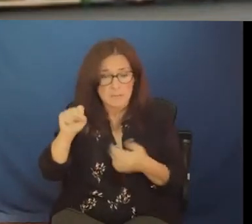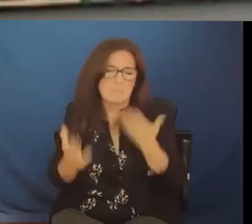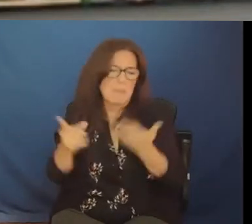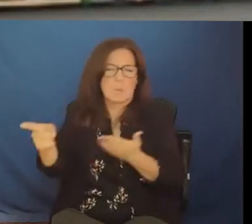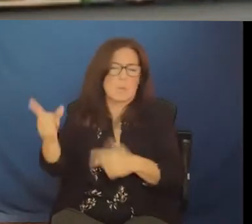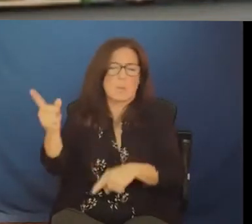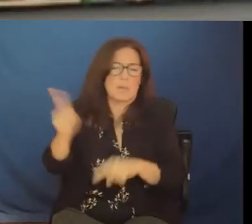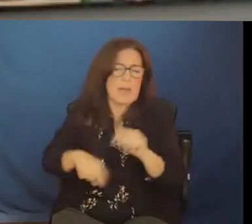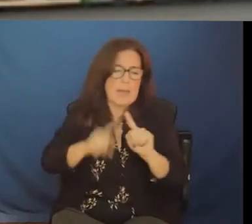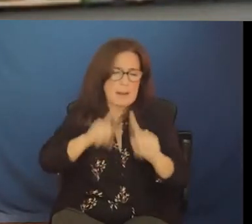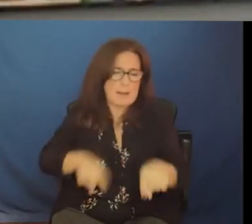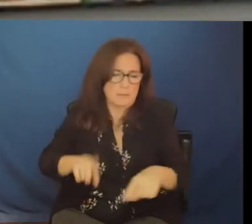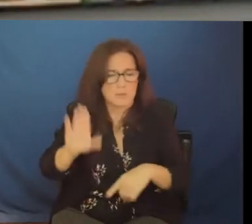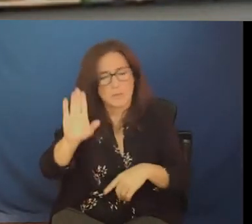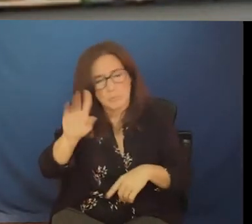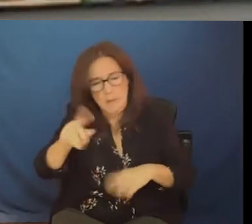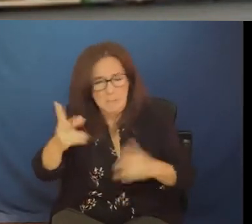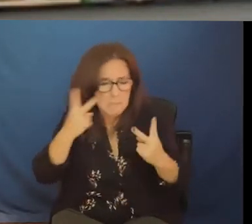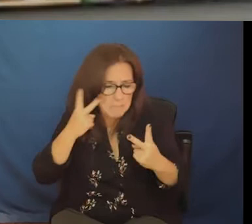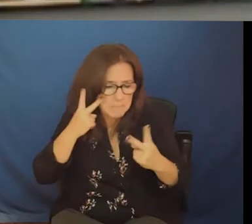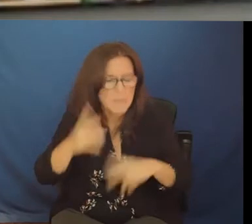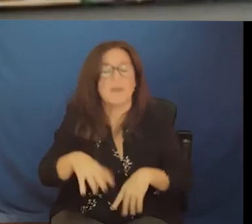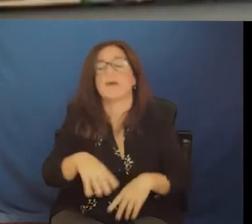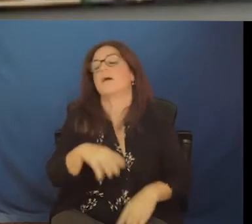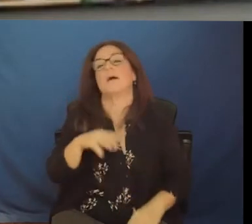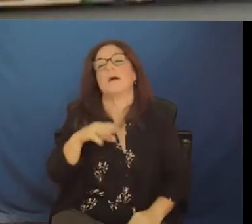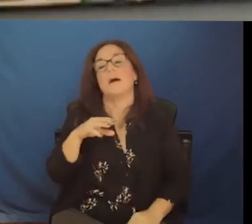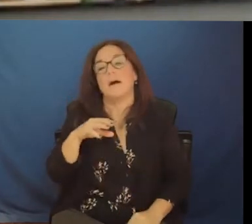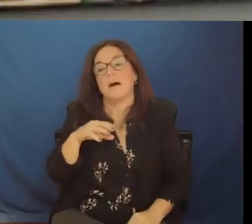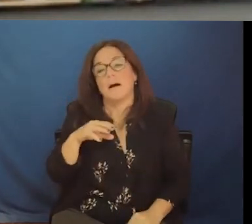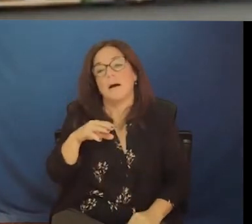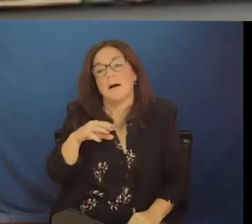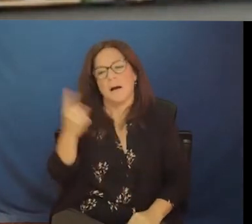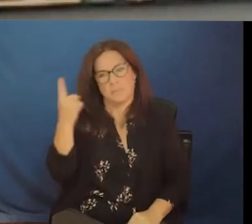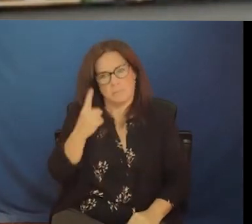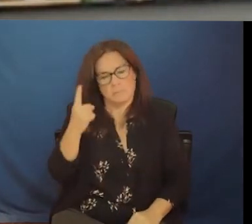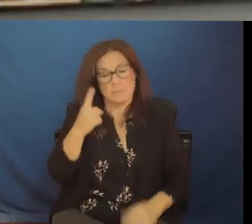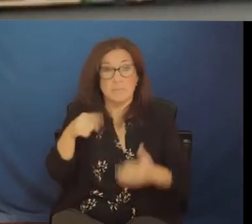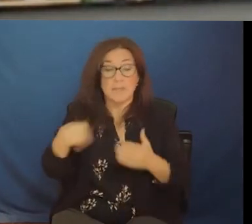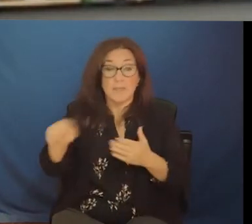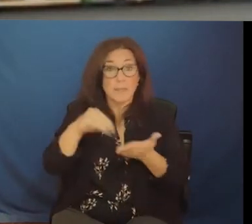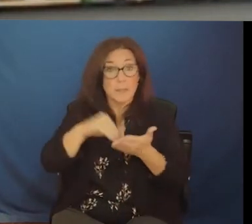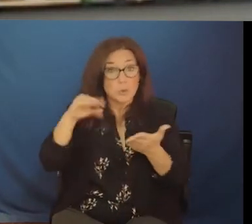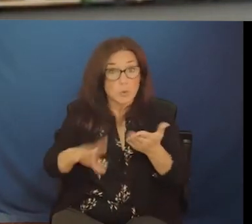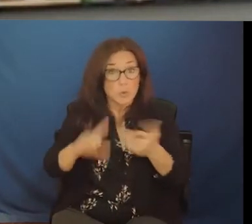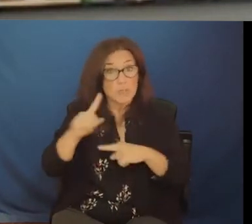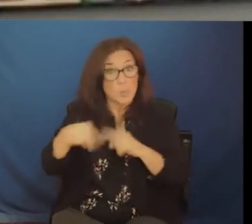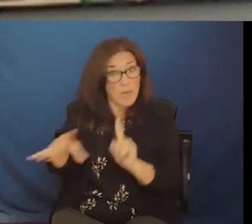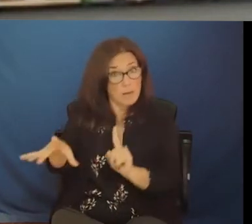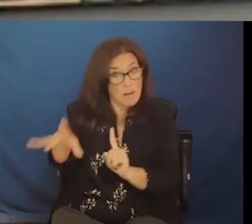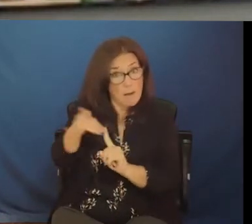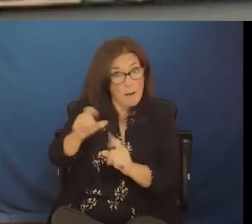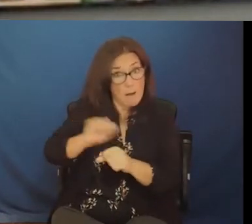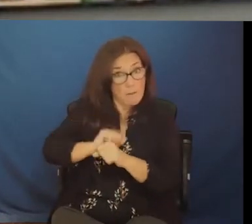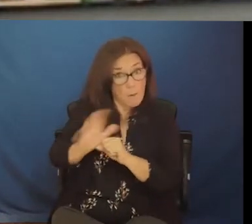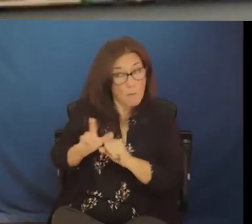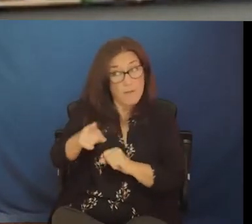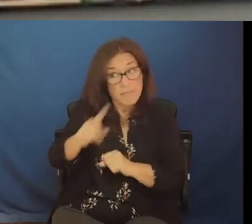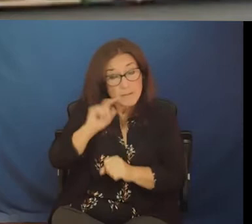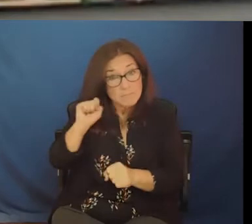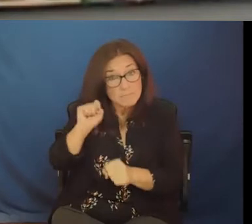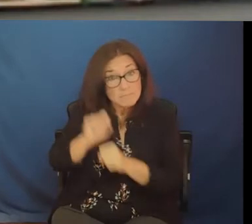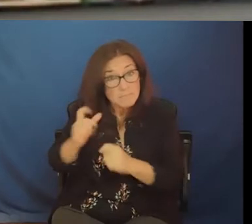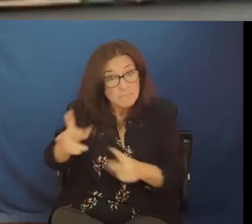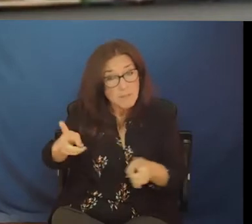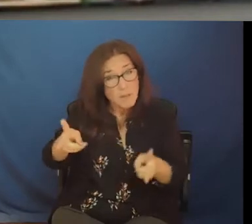but are students getting, just anecdotally, are they getting really sick? Or